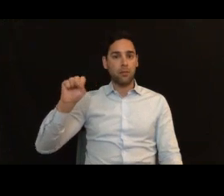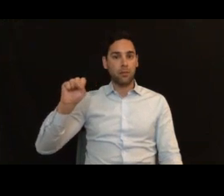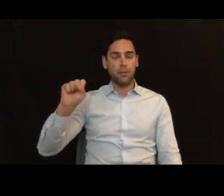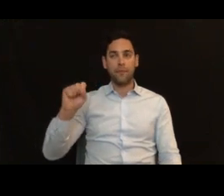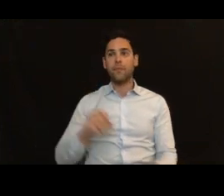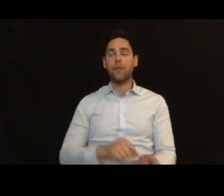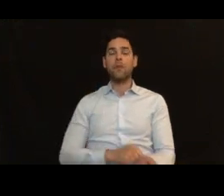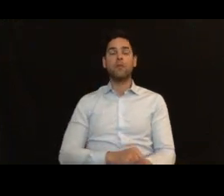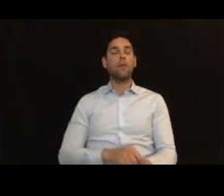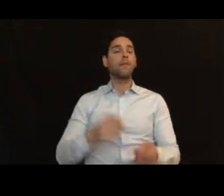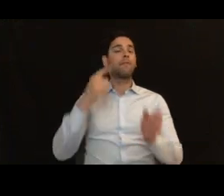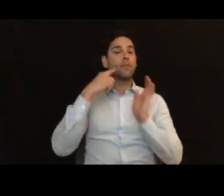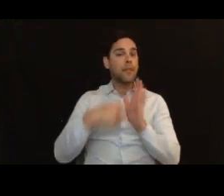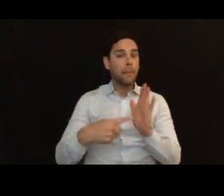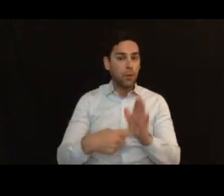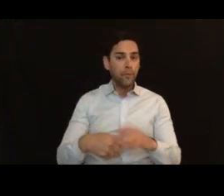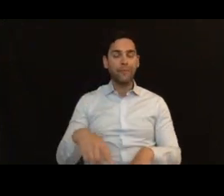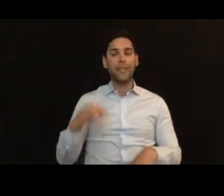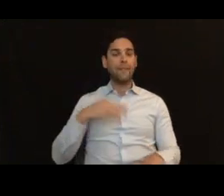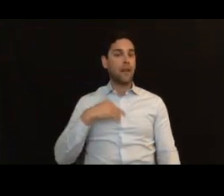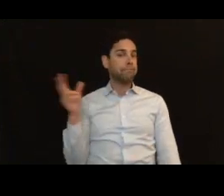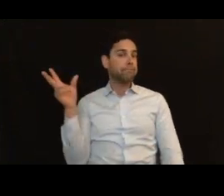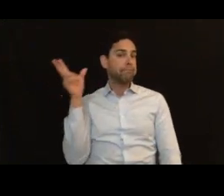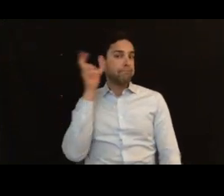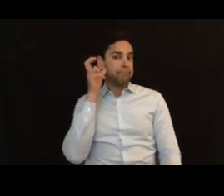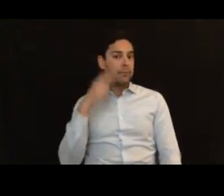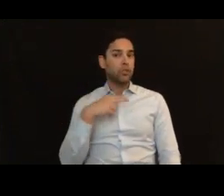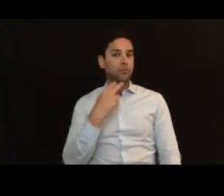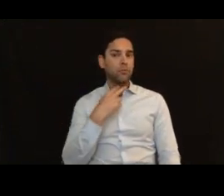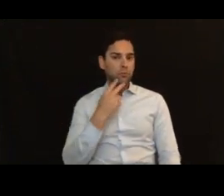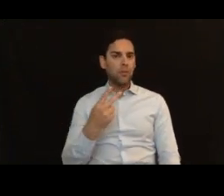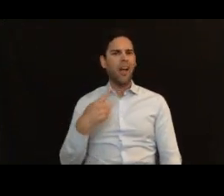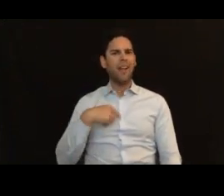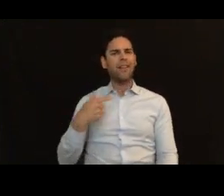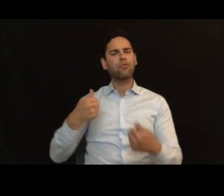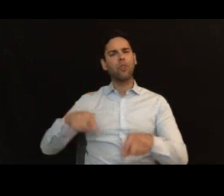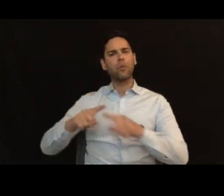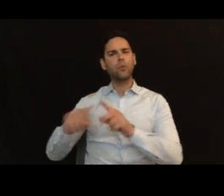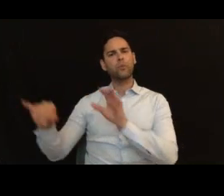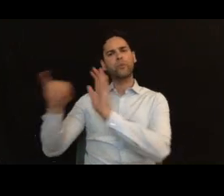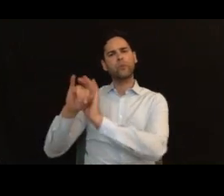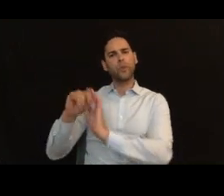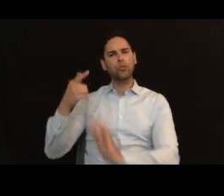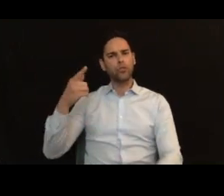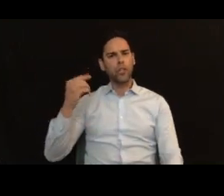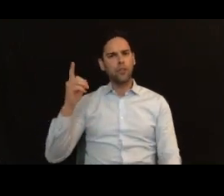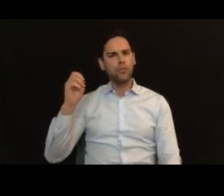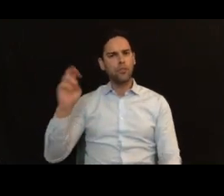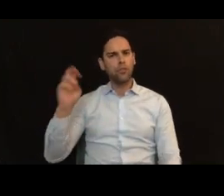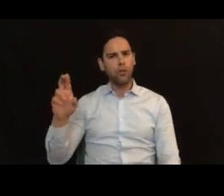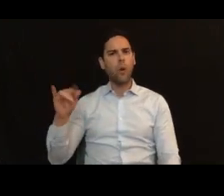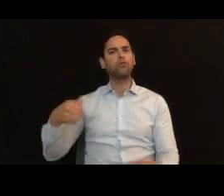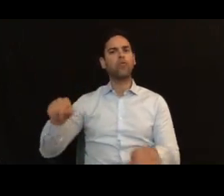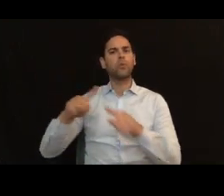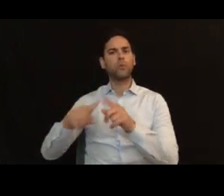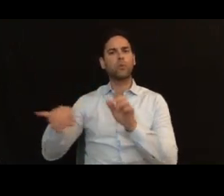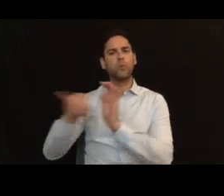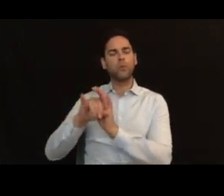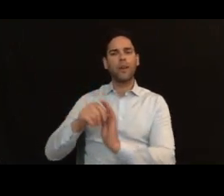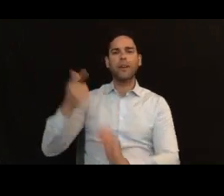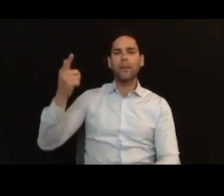voice sounds gendered, or that the voice sounds gay, or the voice sounds straight. So there's been a lot of research on the